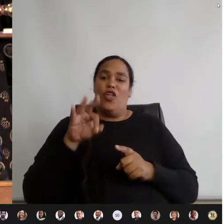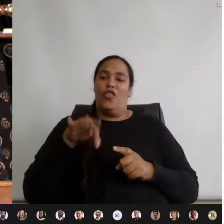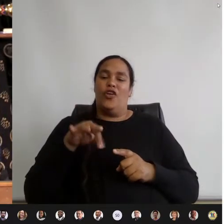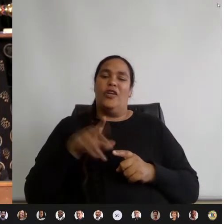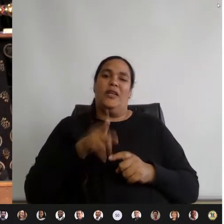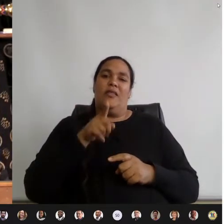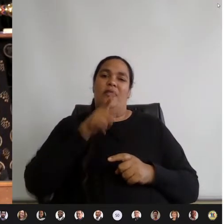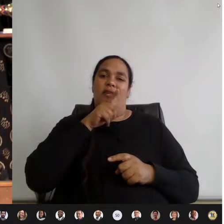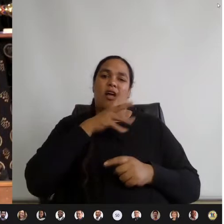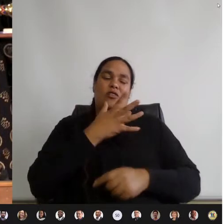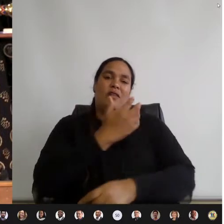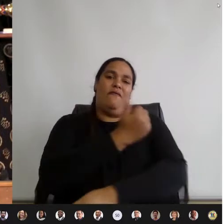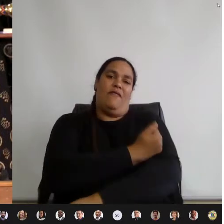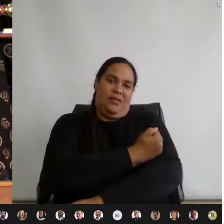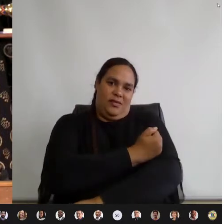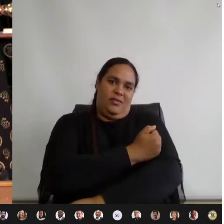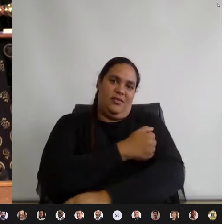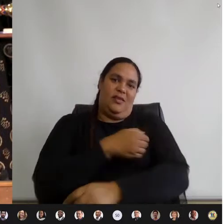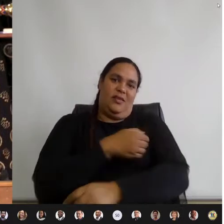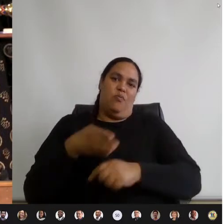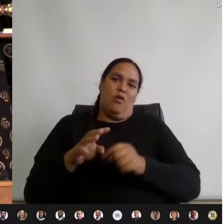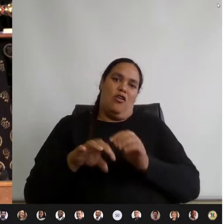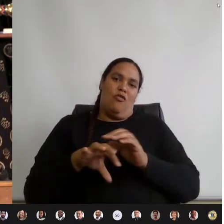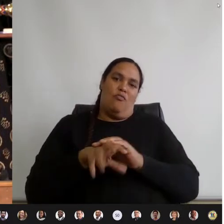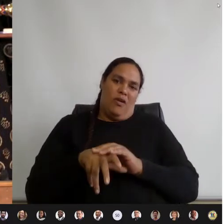13,000 vaccines in this province.